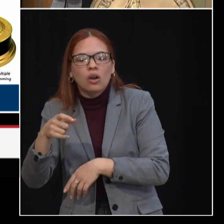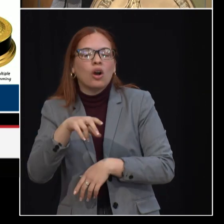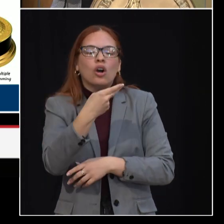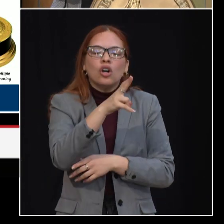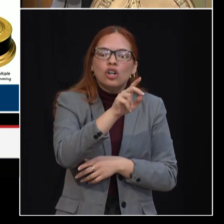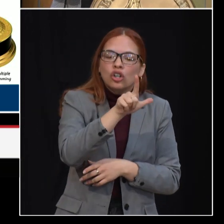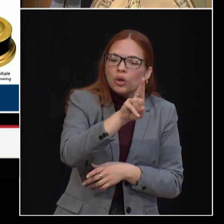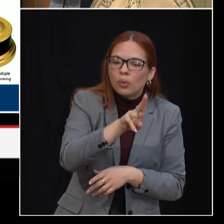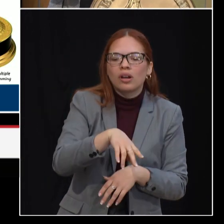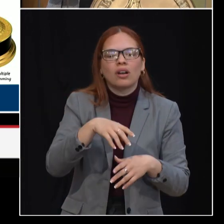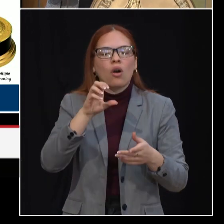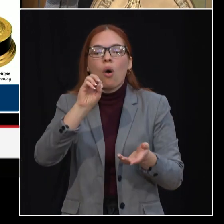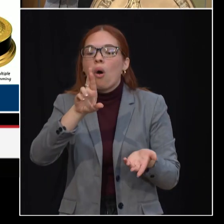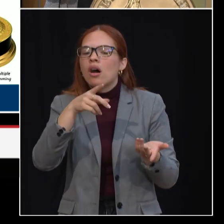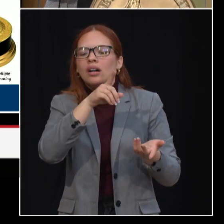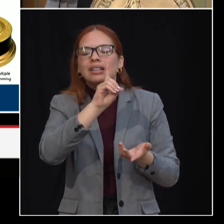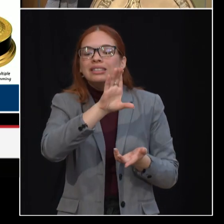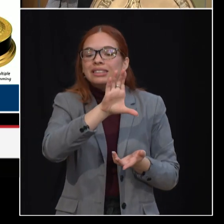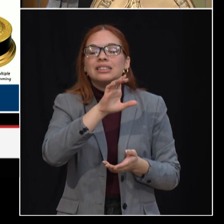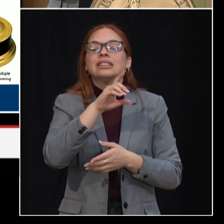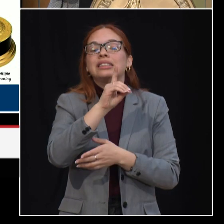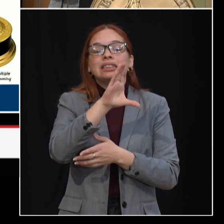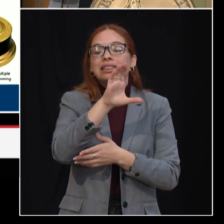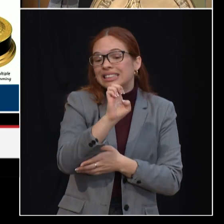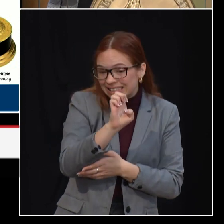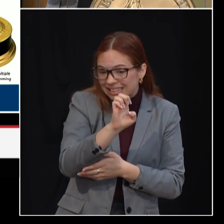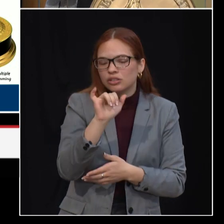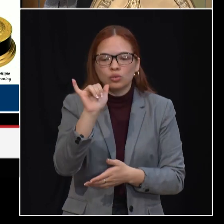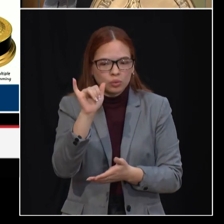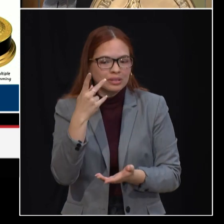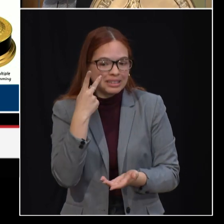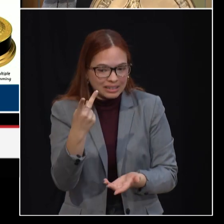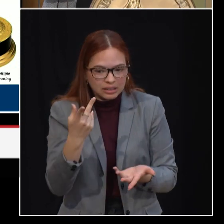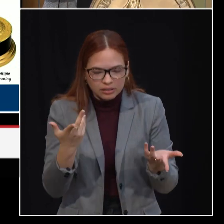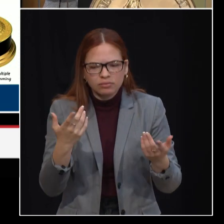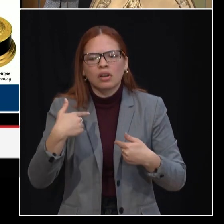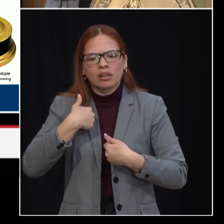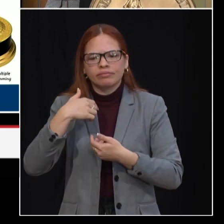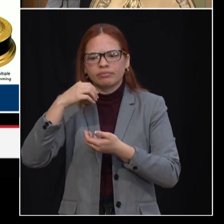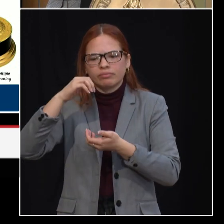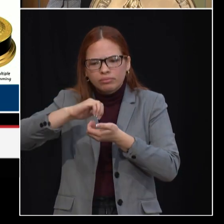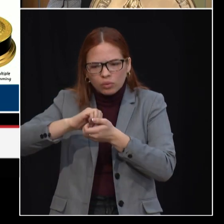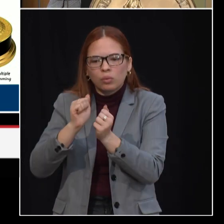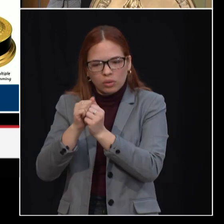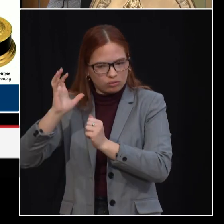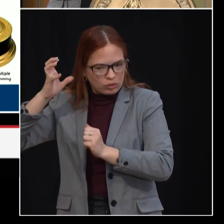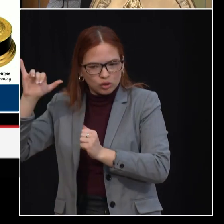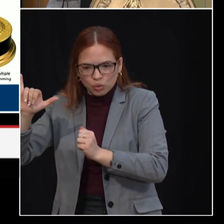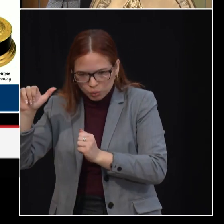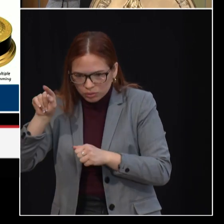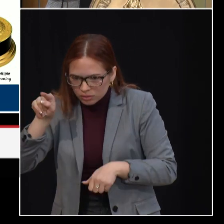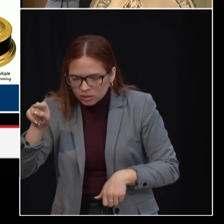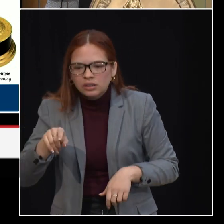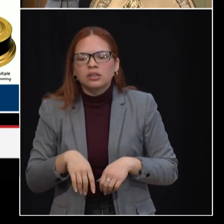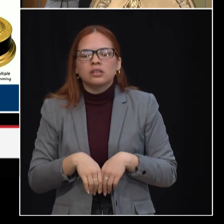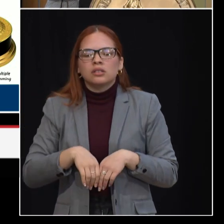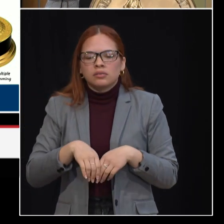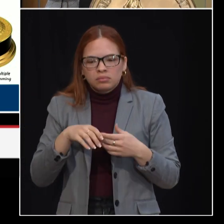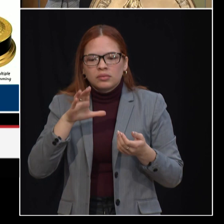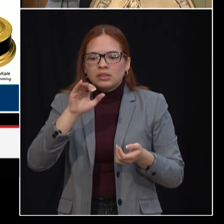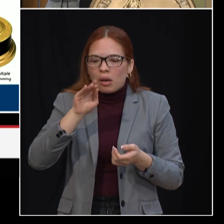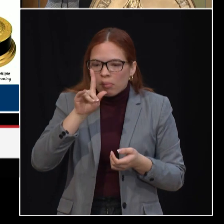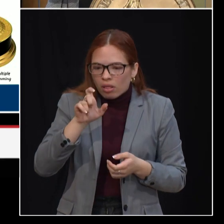DC radio, which is in partnership with WHUR 96.3. We serve as a cable television